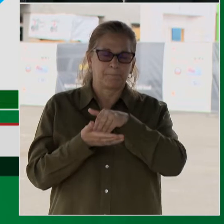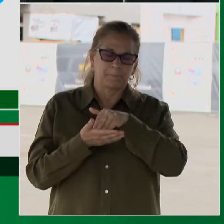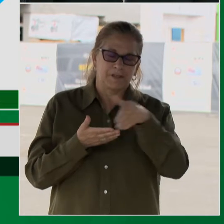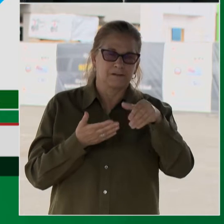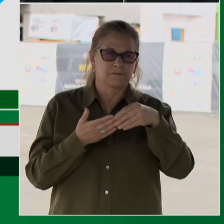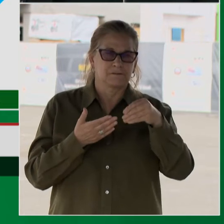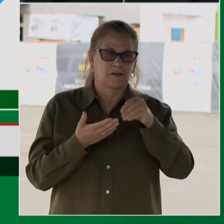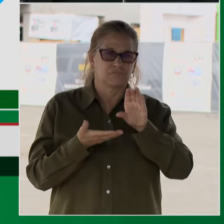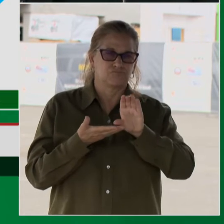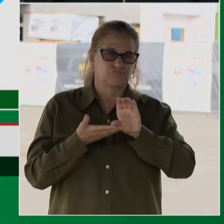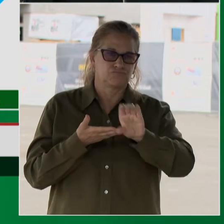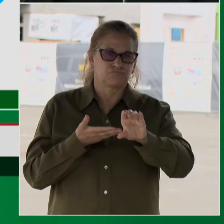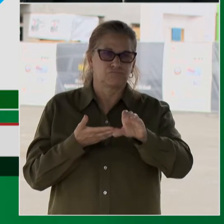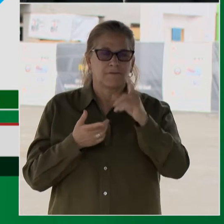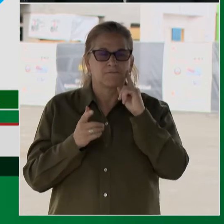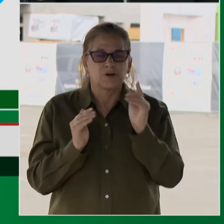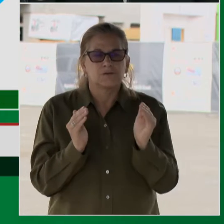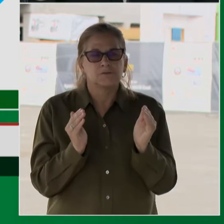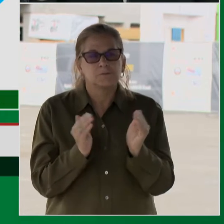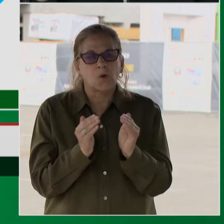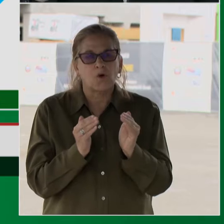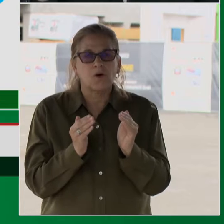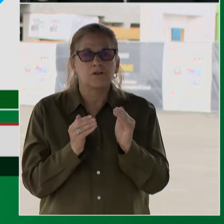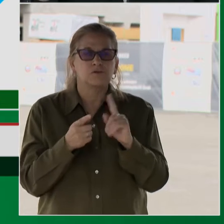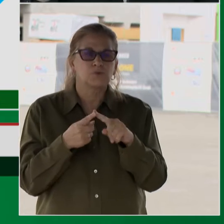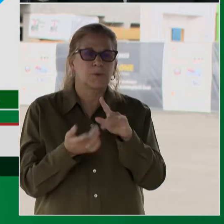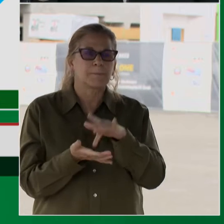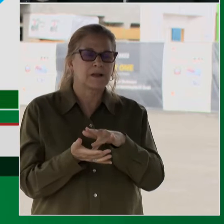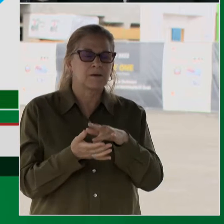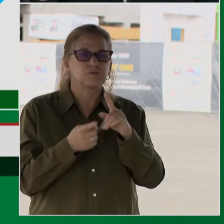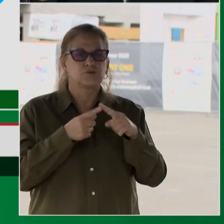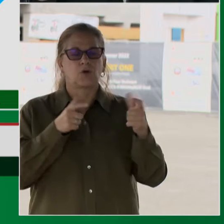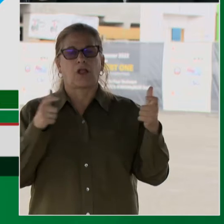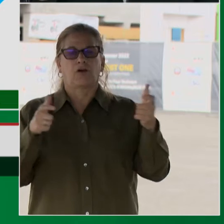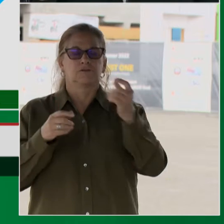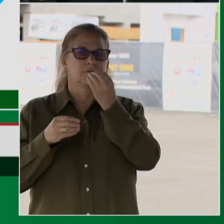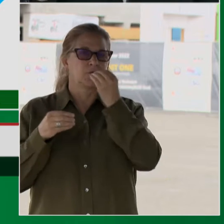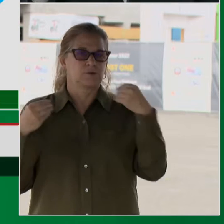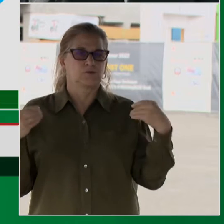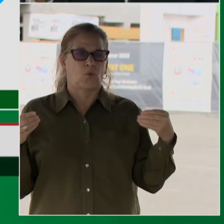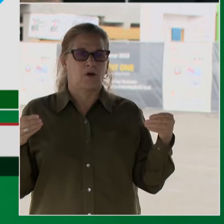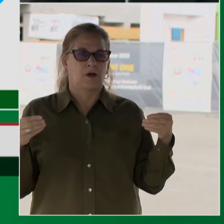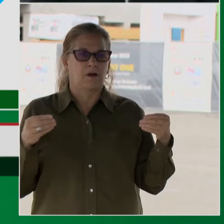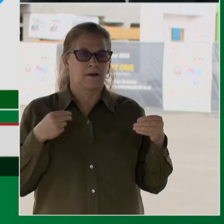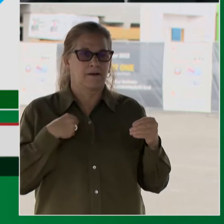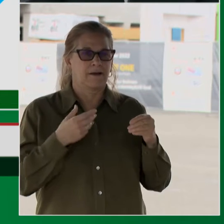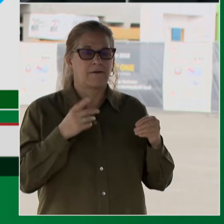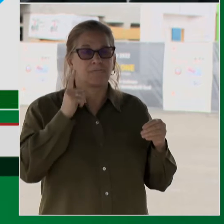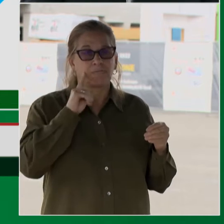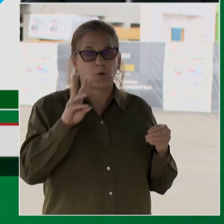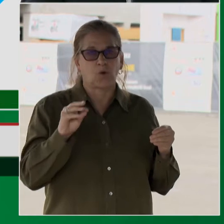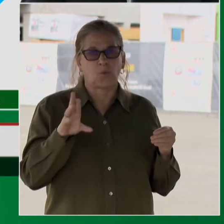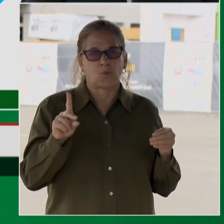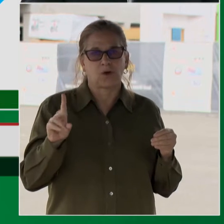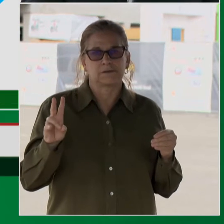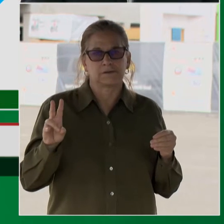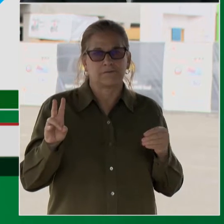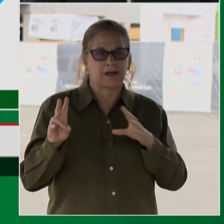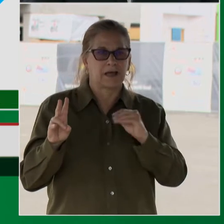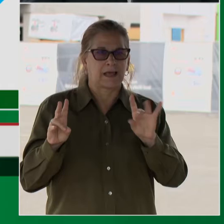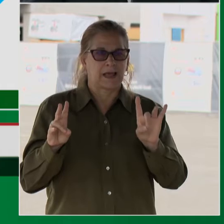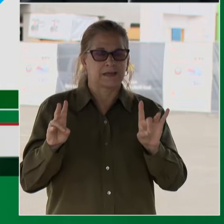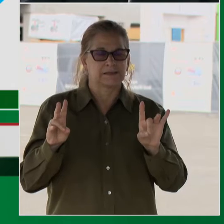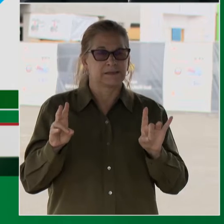large grocery stores and sit-down restaurants in Ward 7 and Ward 8. Great. And that's on top of a